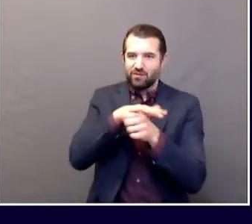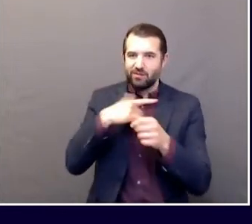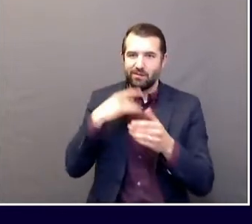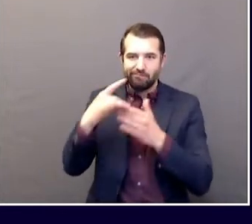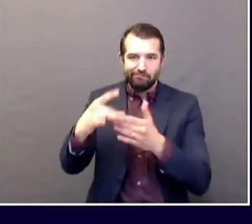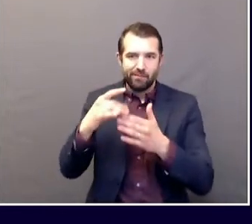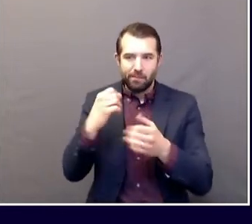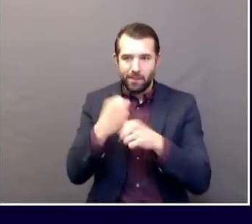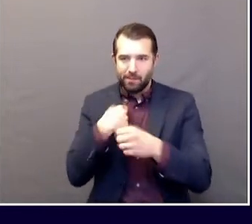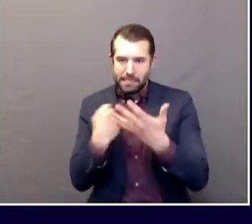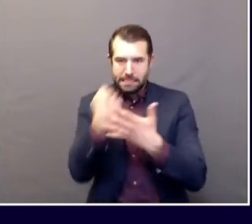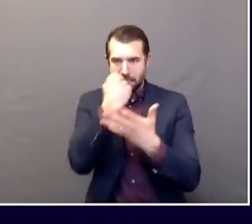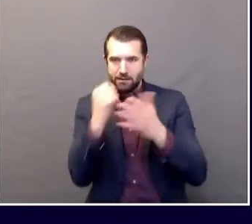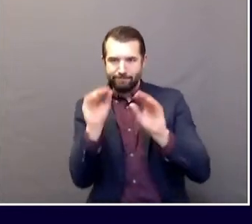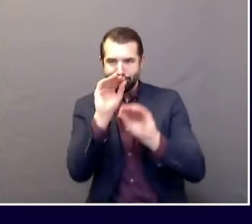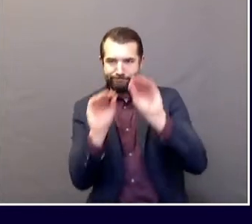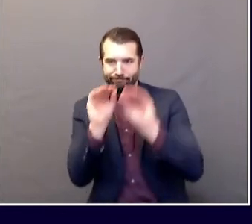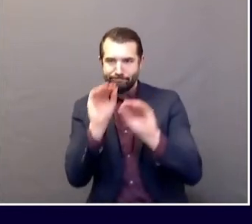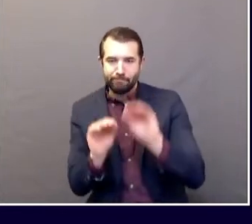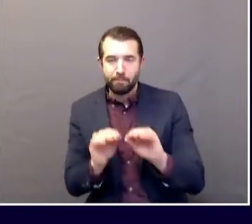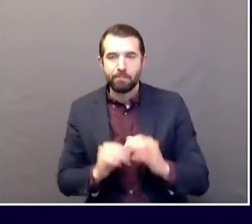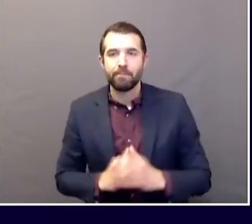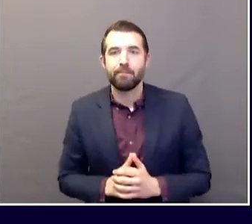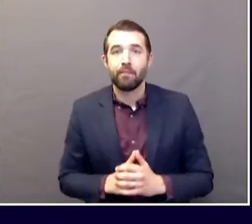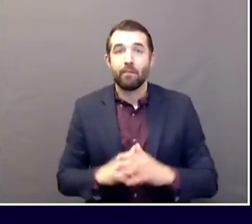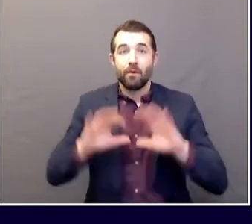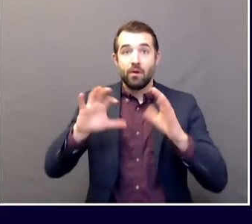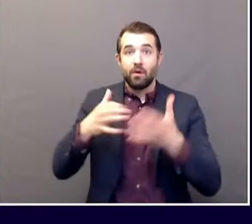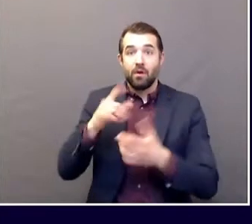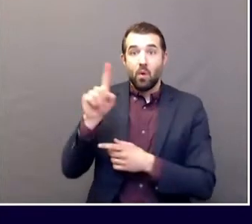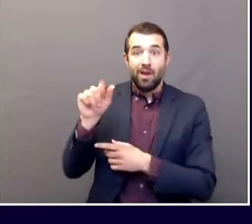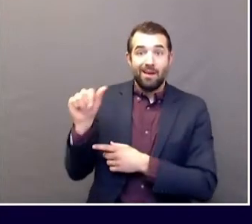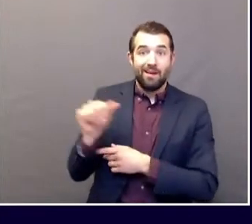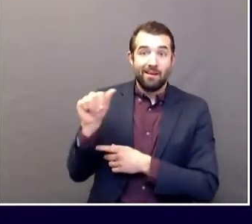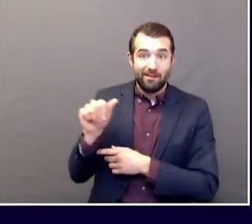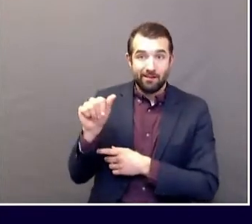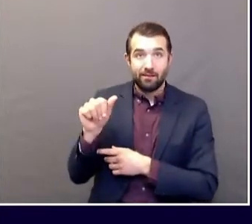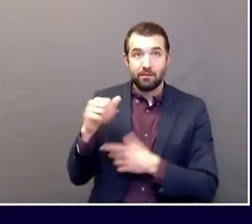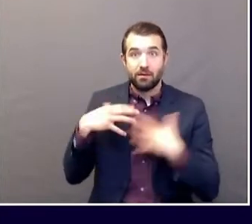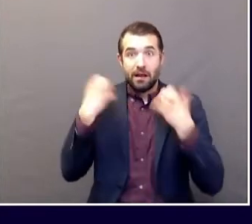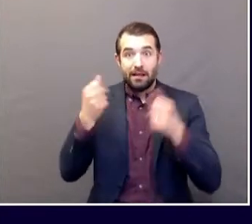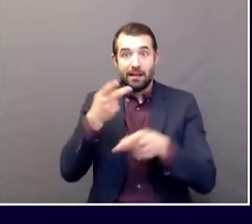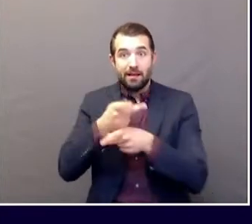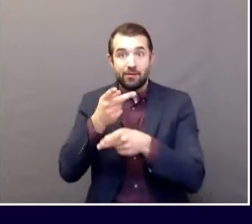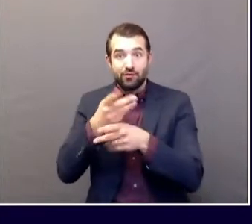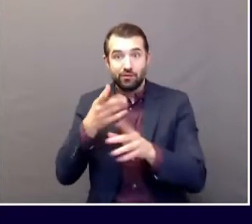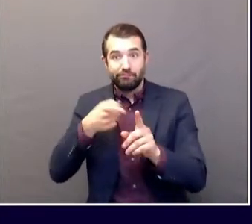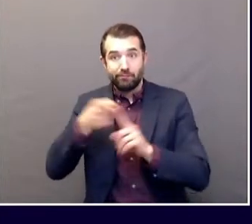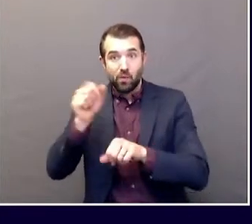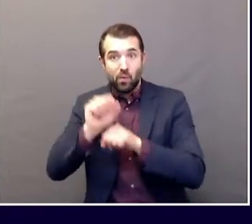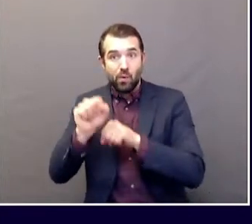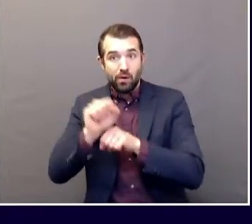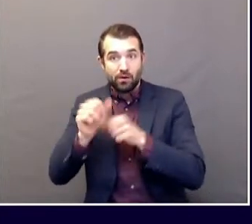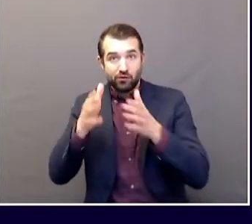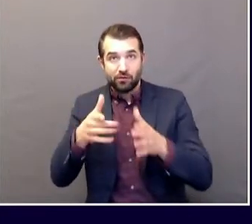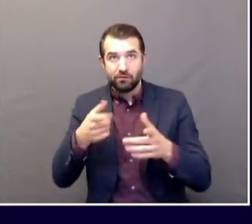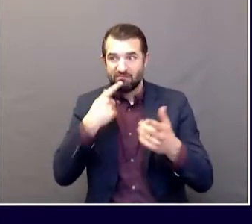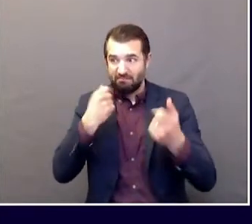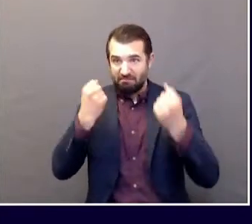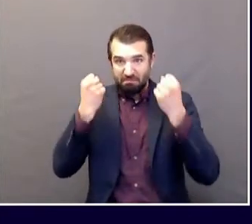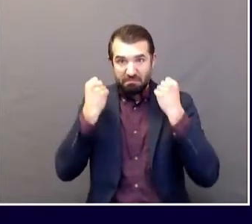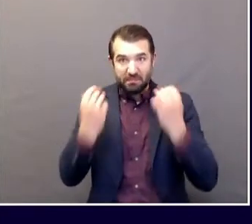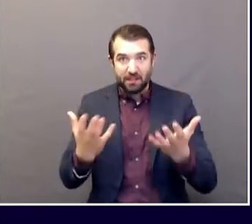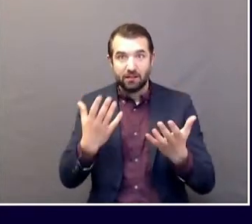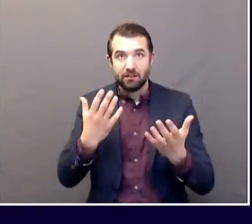within individuals within 1A, phase 1A, for example, healthcare workers, many frontline healthcare workers, for